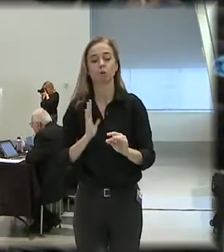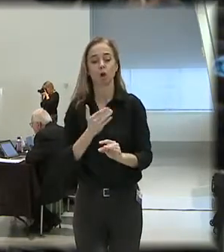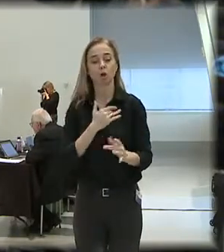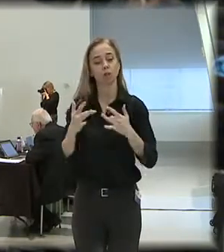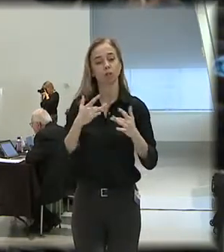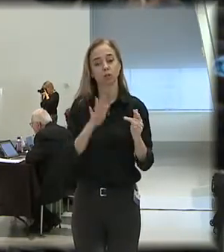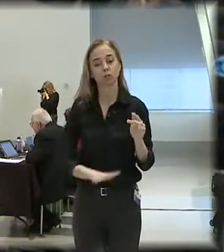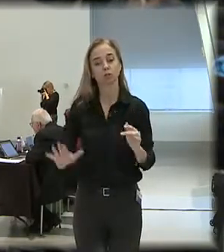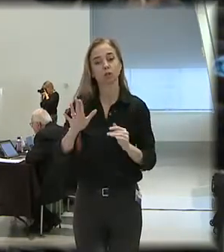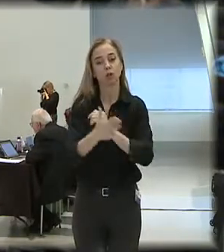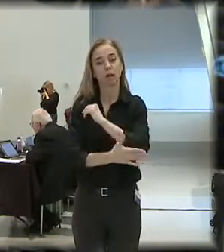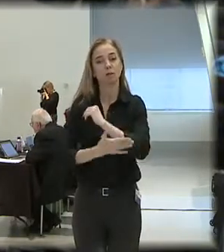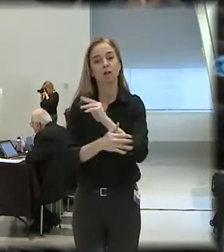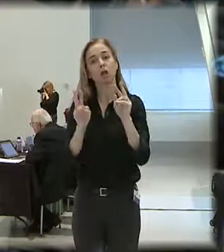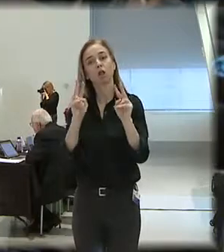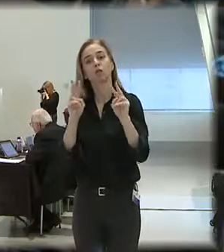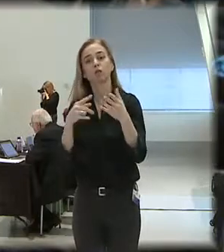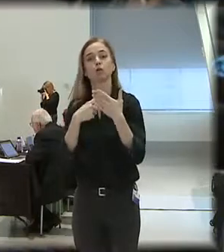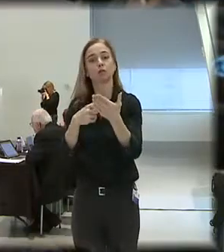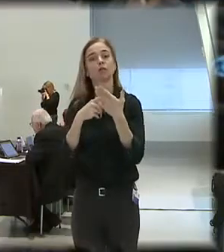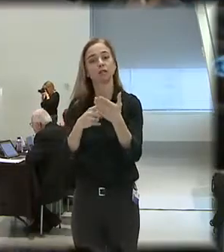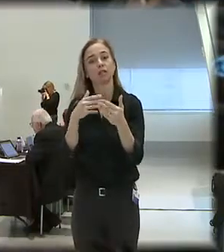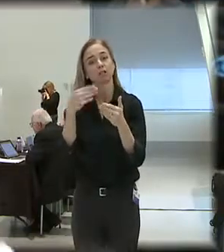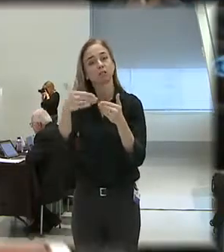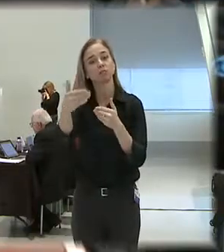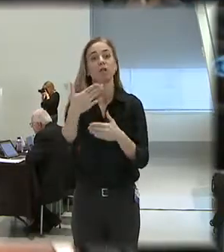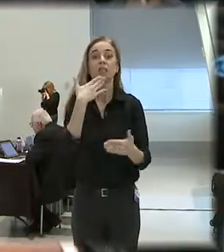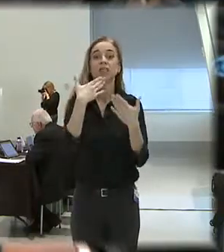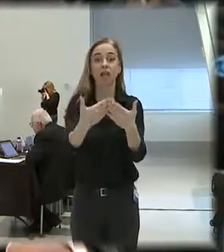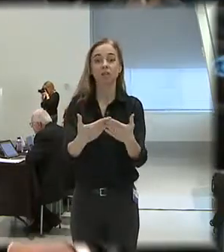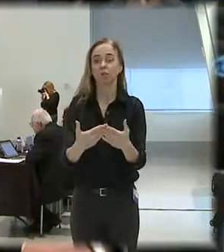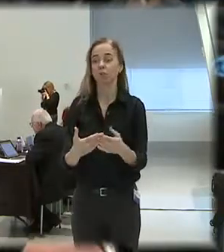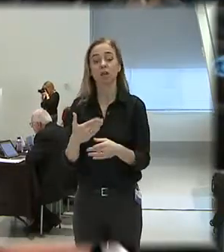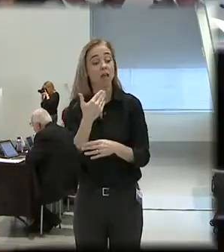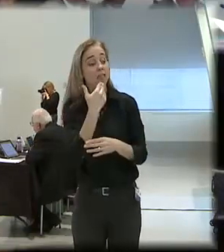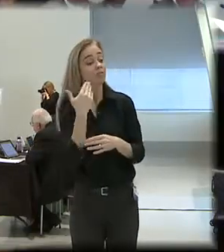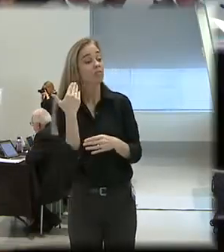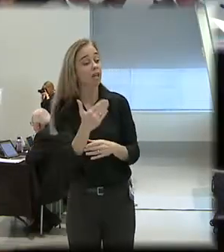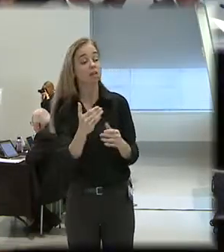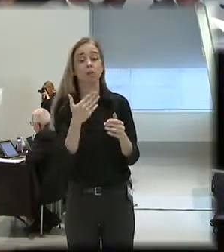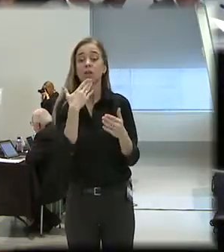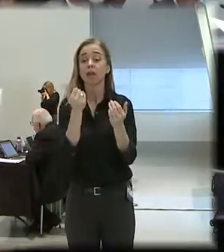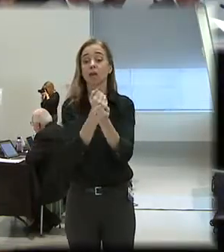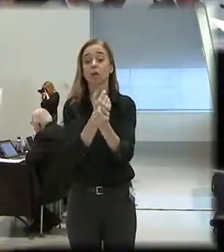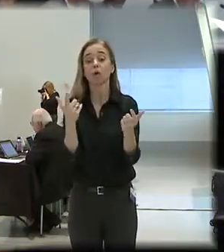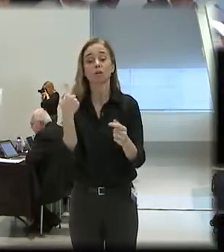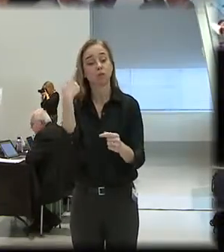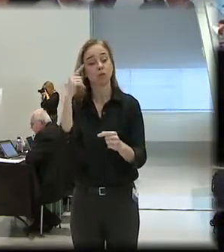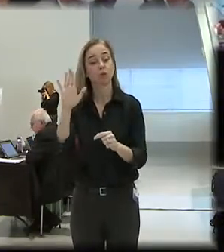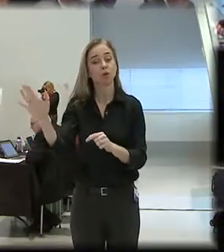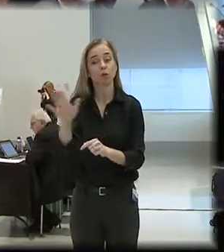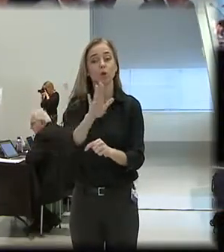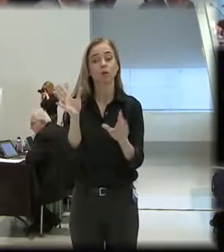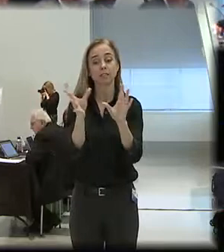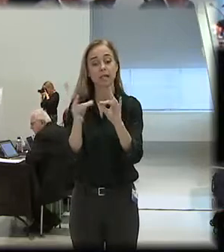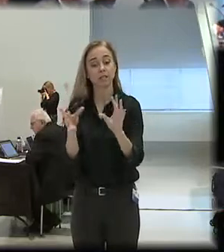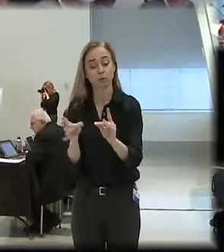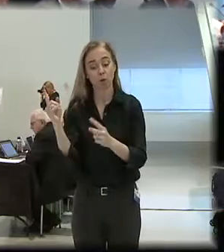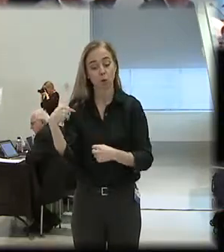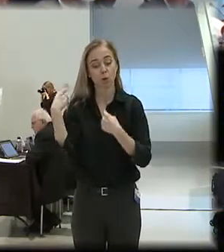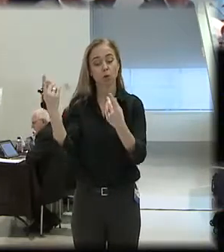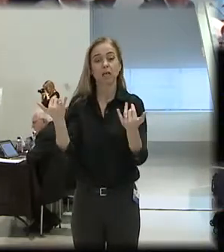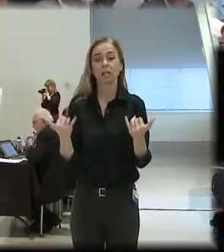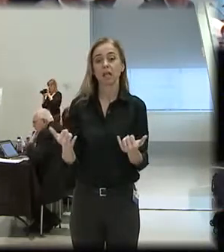and look forward to the discussion ahead. Thank you. Well, thank you, and thank all of you for your testimony. At this point, we